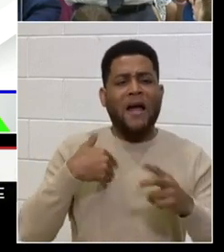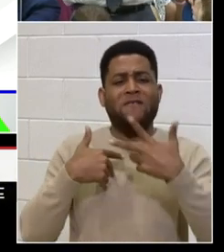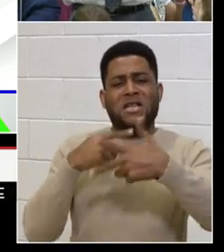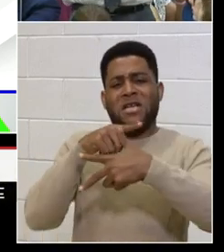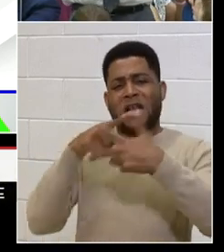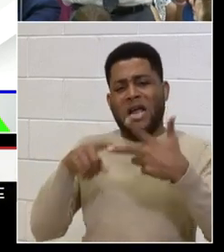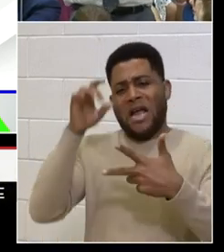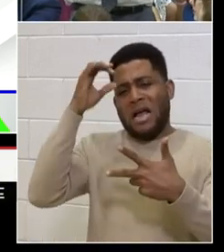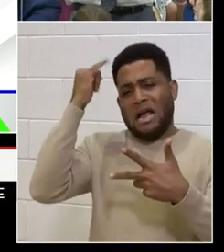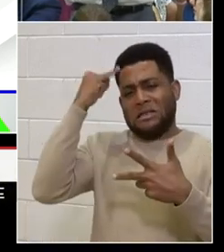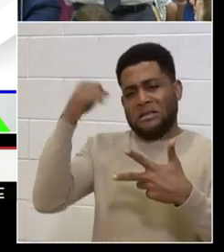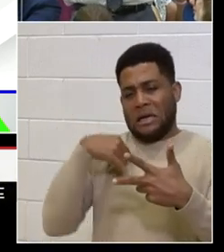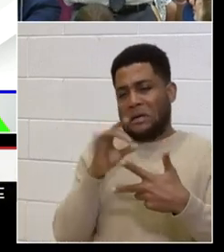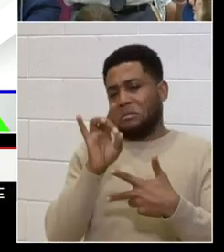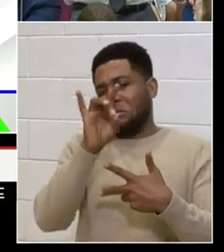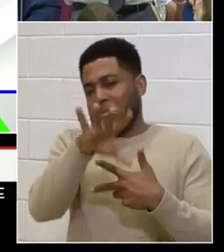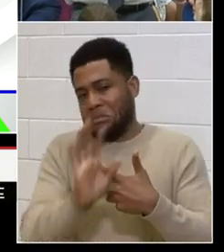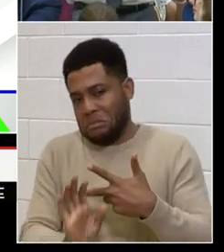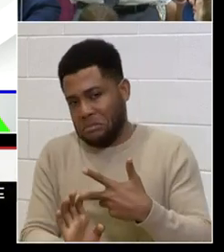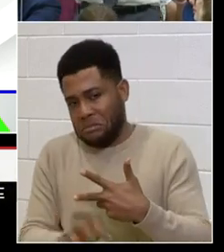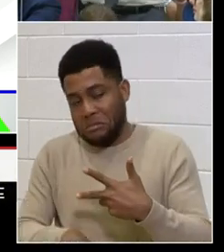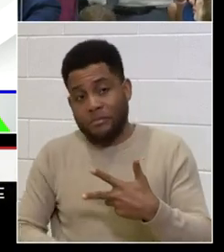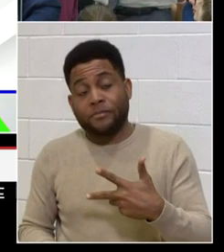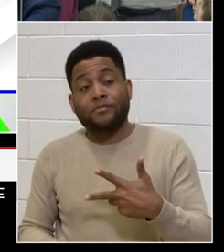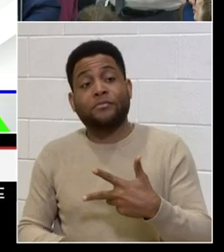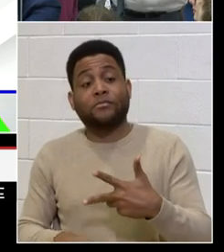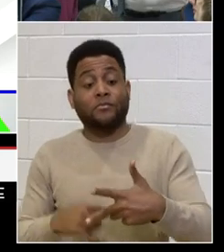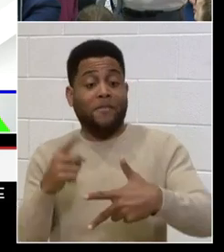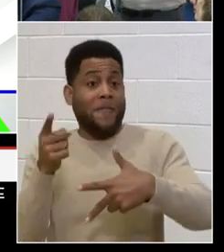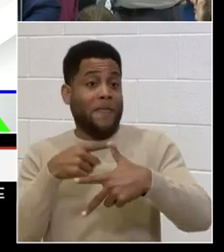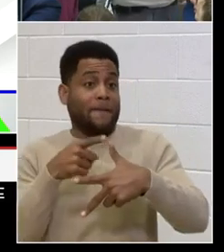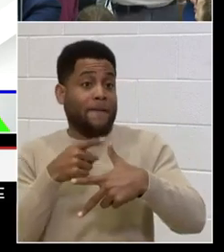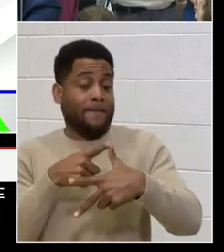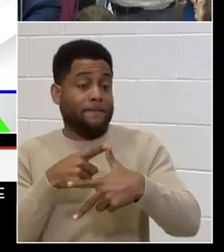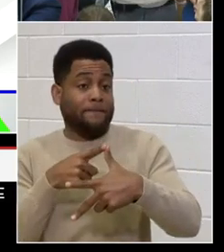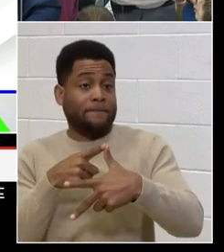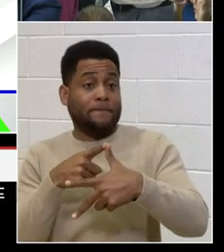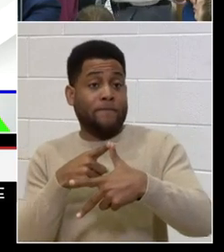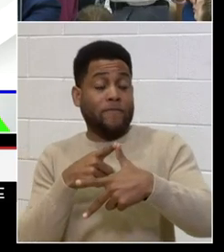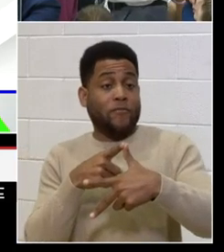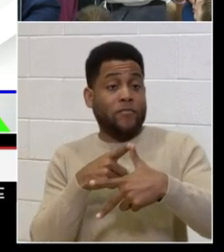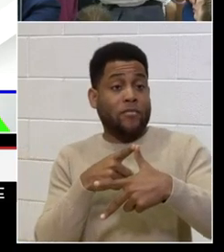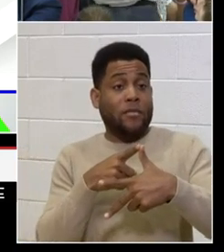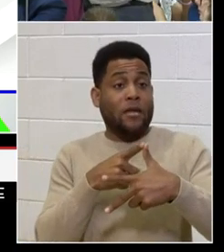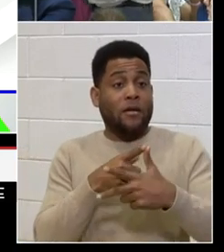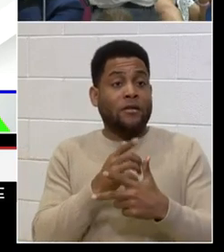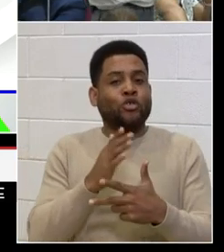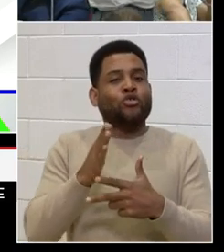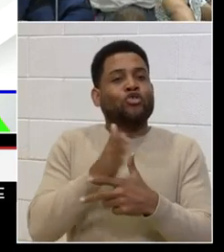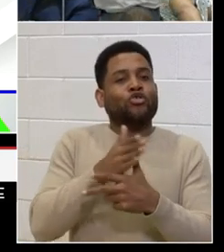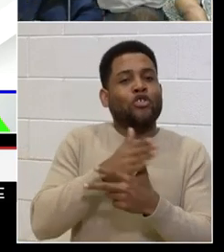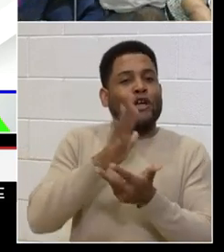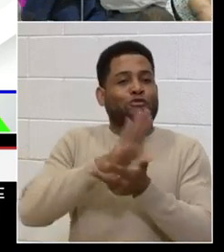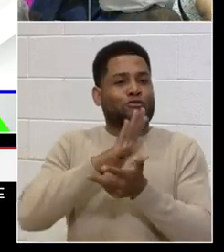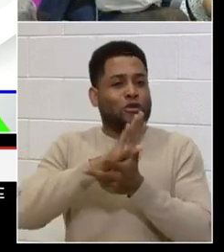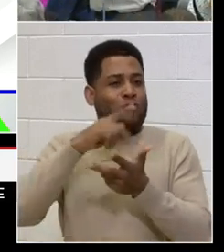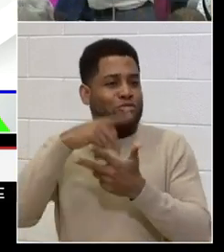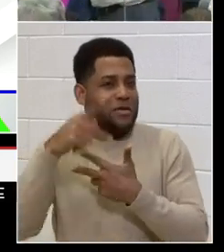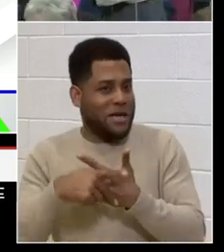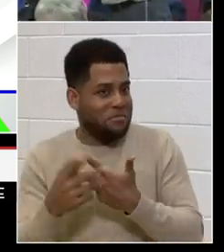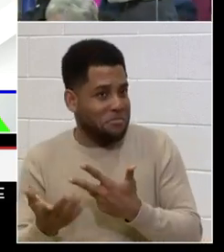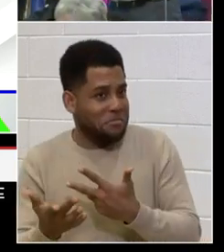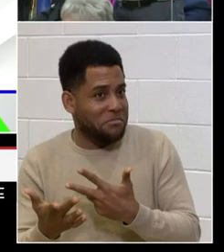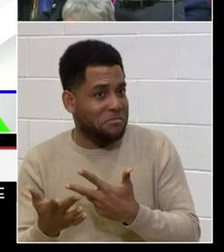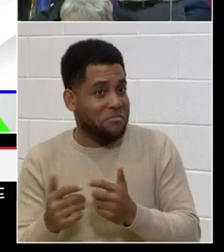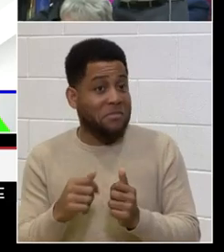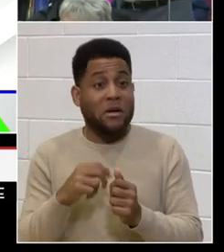your game for ways to get there. The first one is shared school programming. Everyone in this